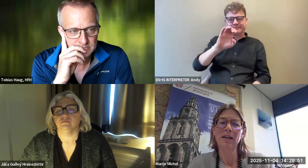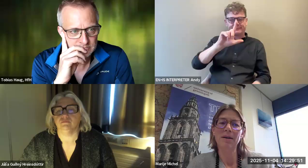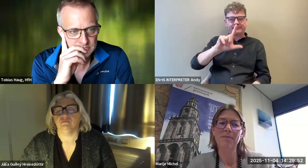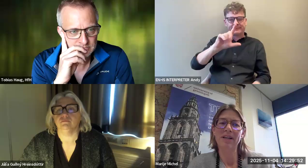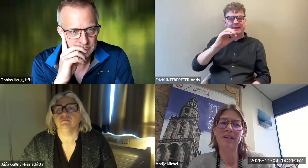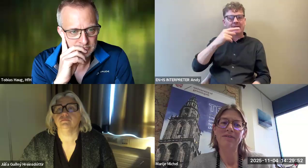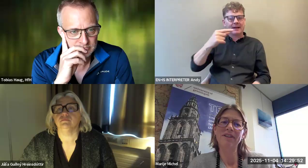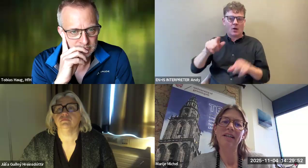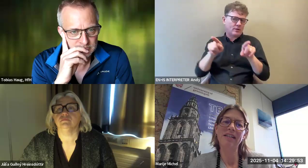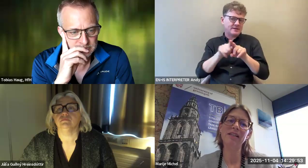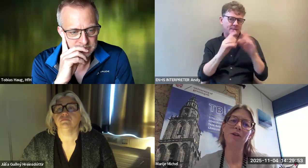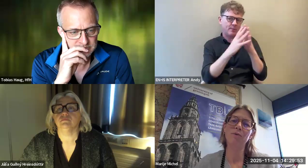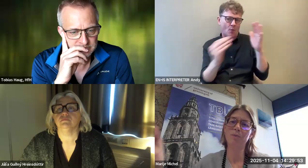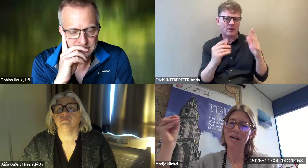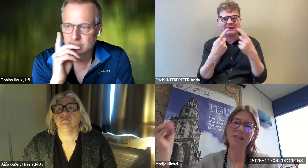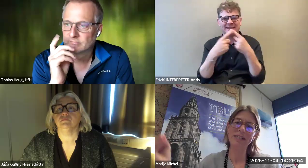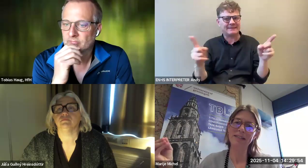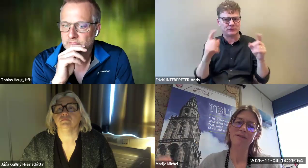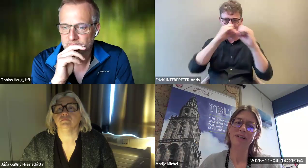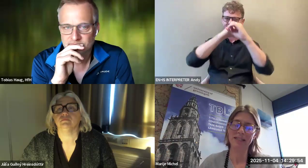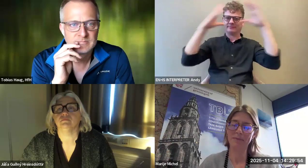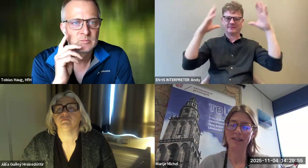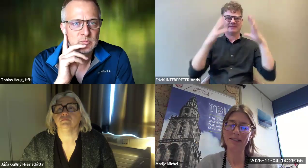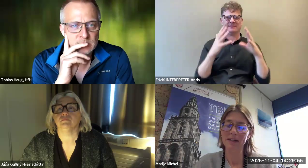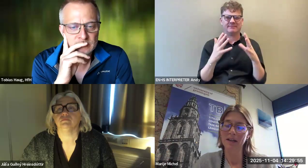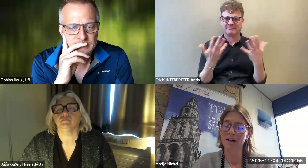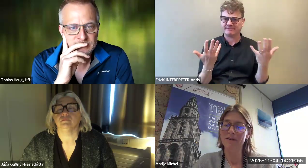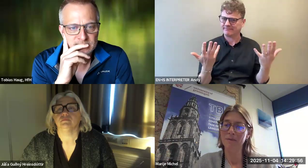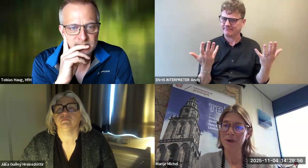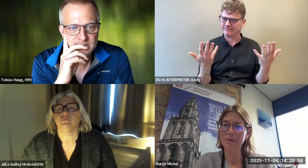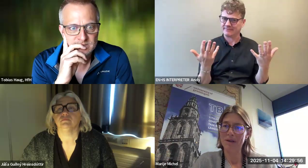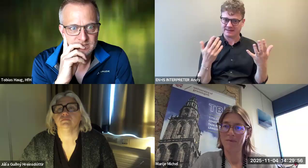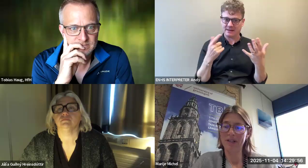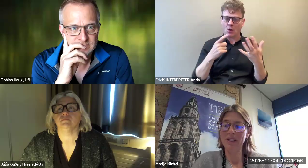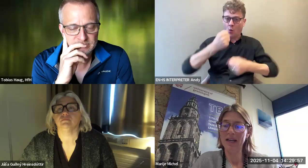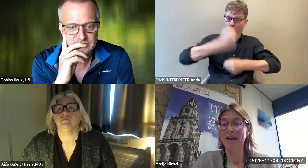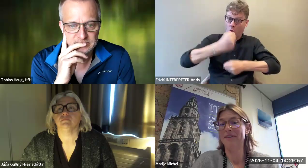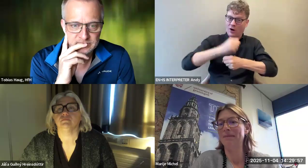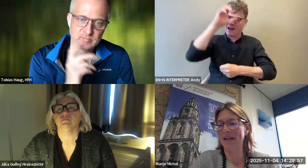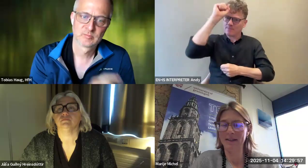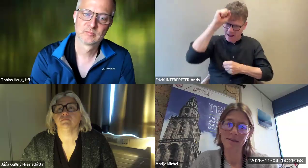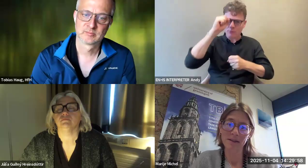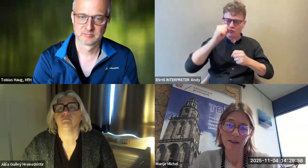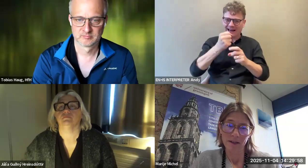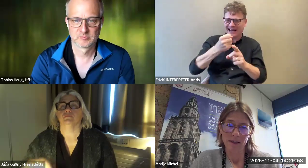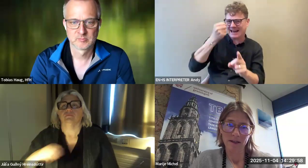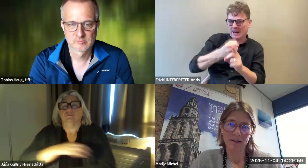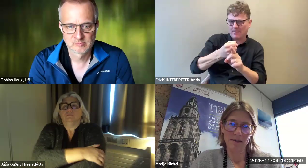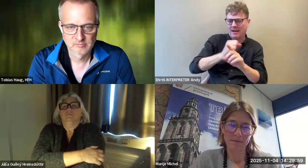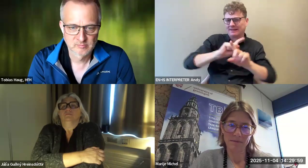model, there are different ideas of where these different aspects of the working memory have an impact.